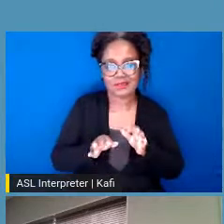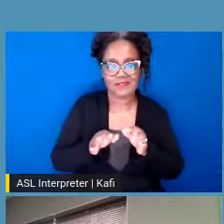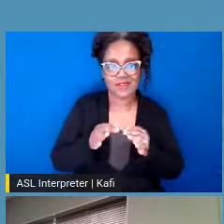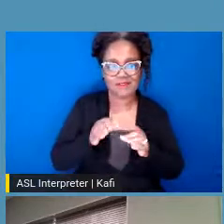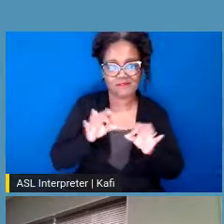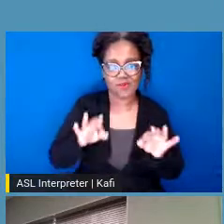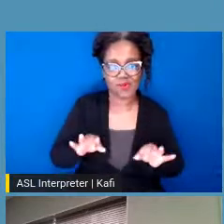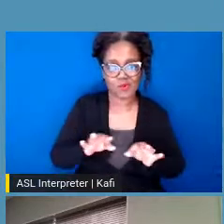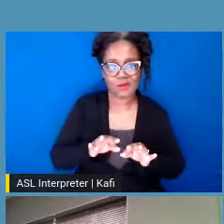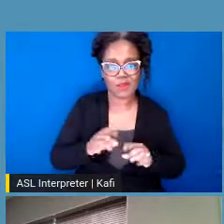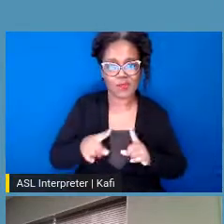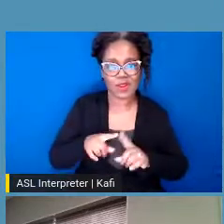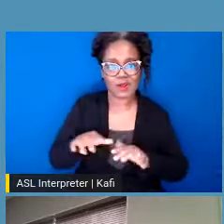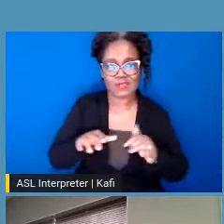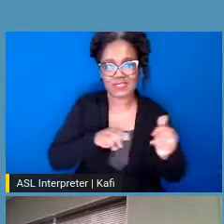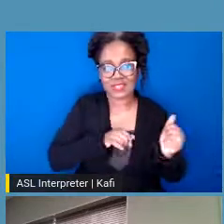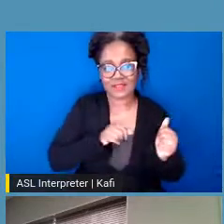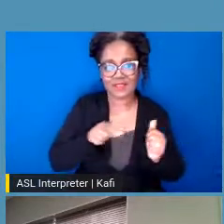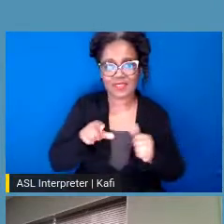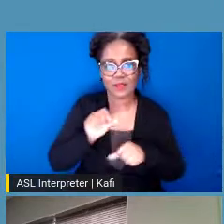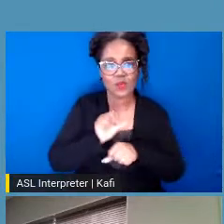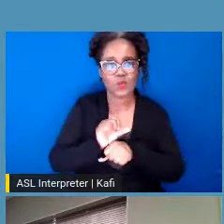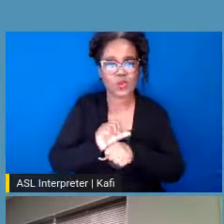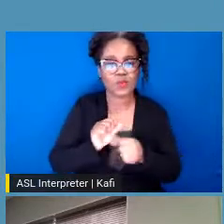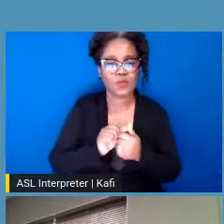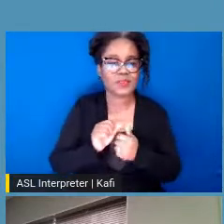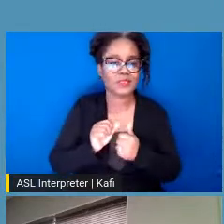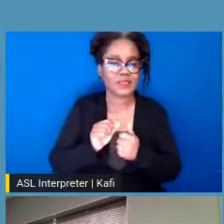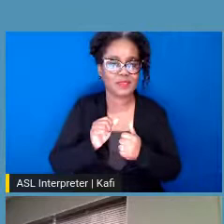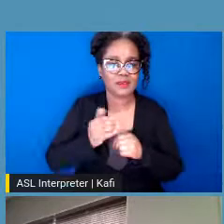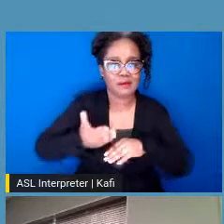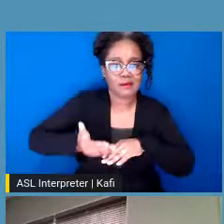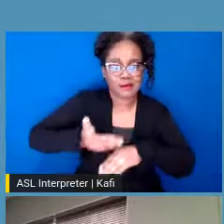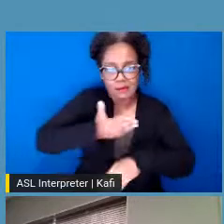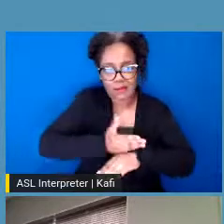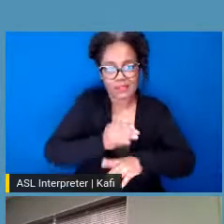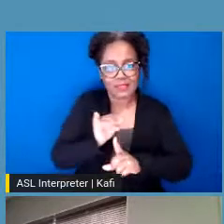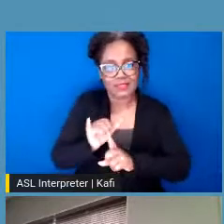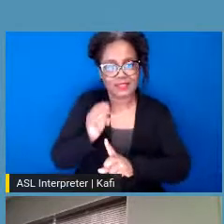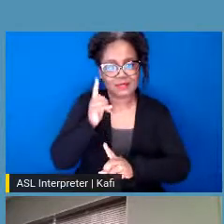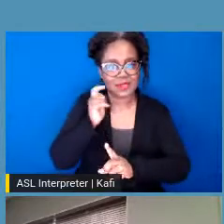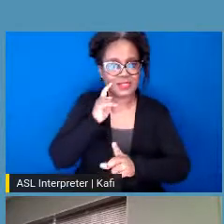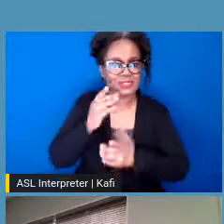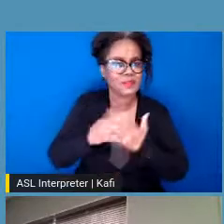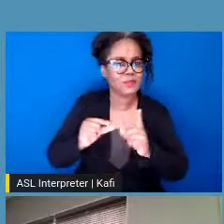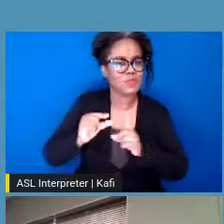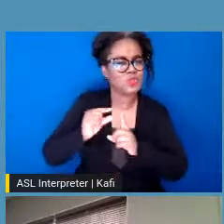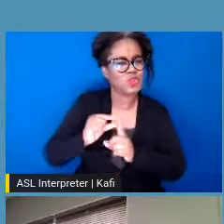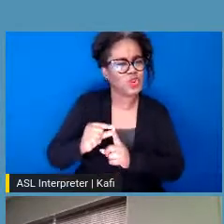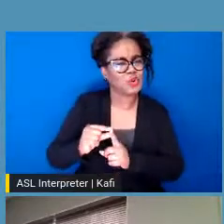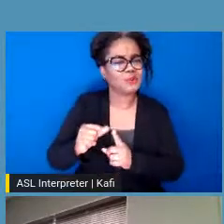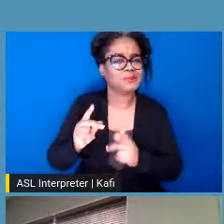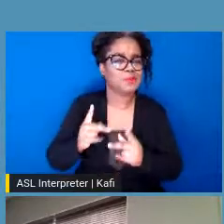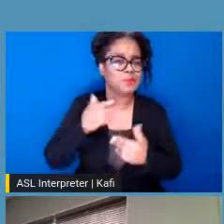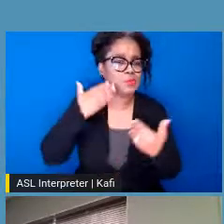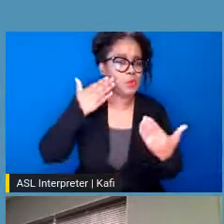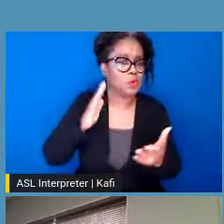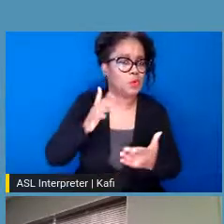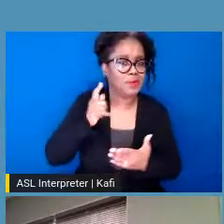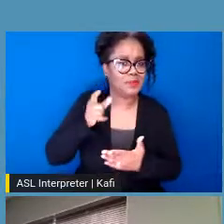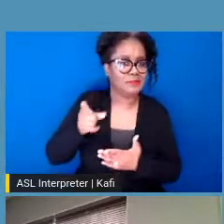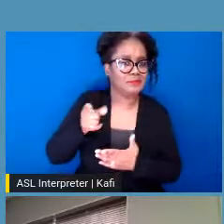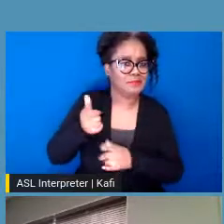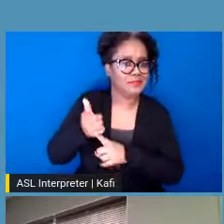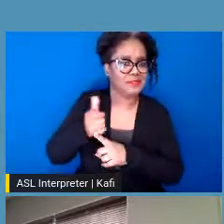who might not be professional researchers, might not know all the terms that we know as collections people. And